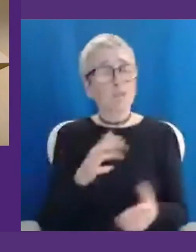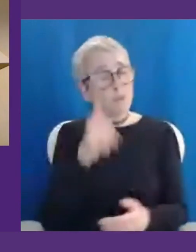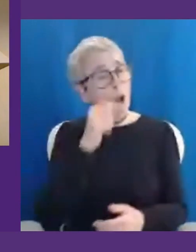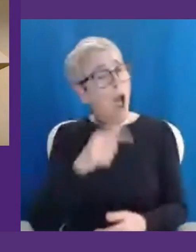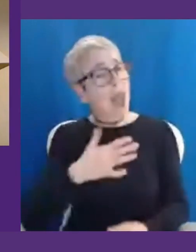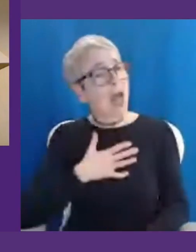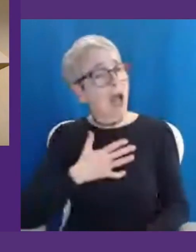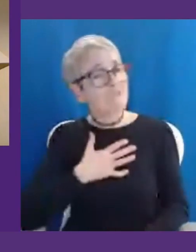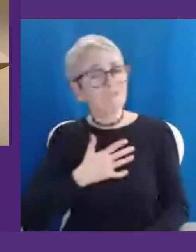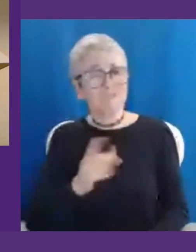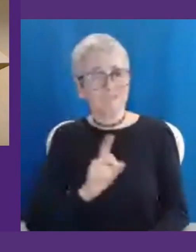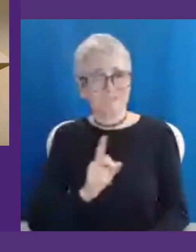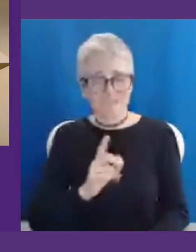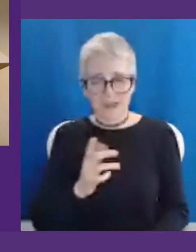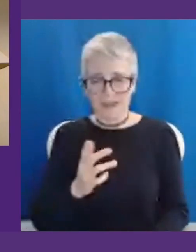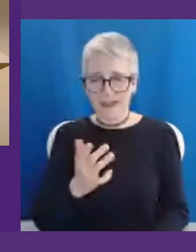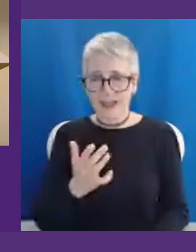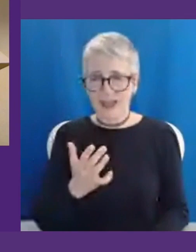could kind of